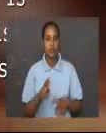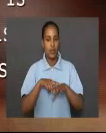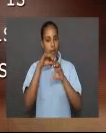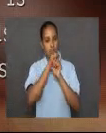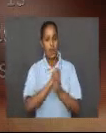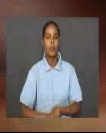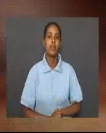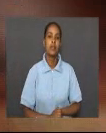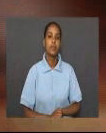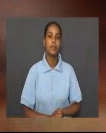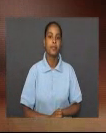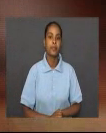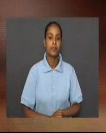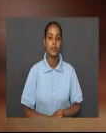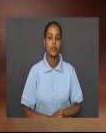Time's up.